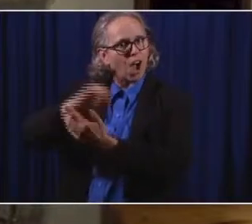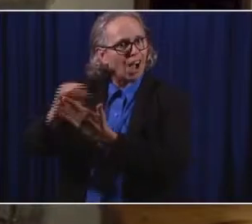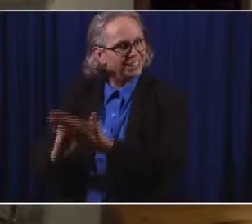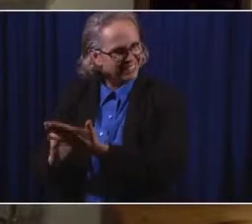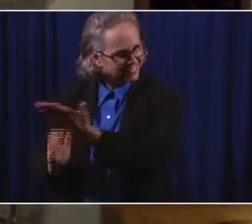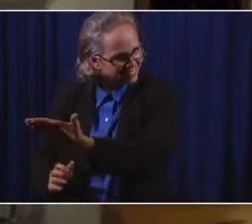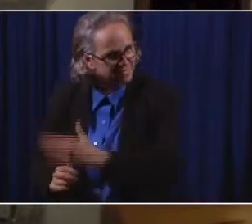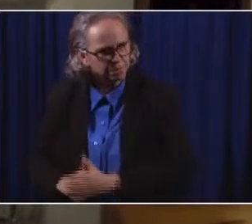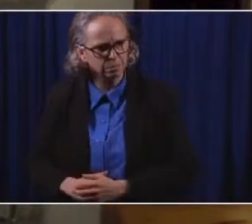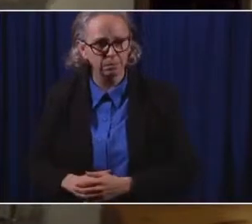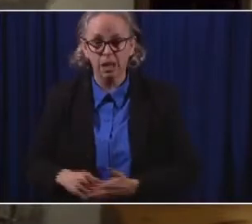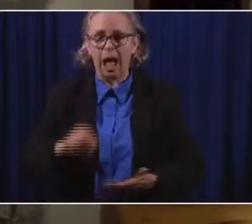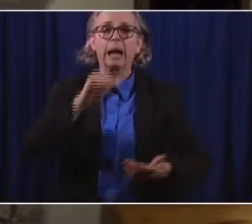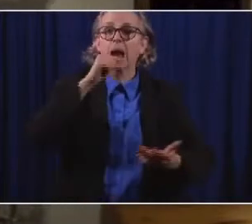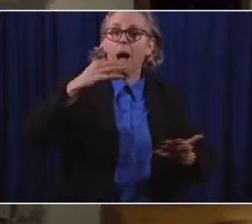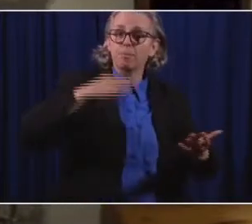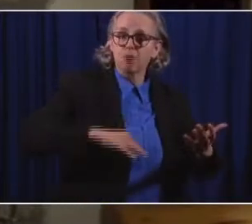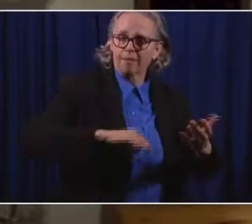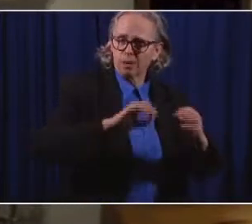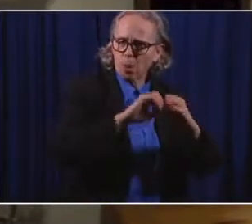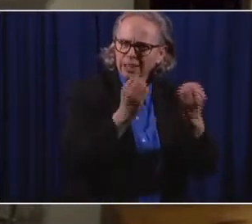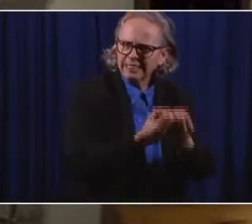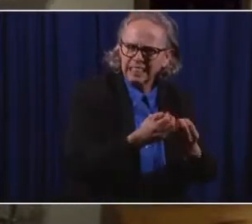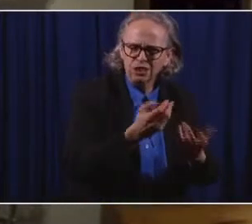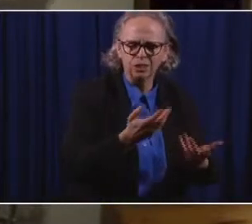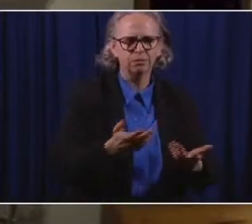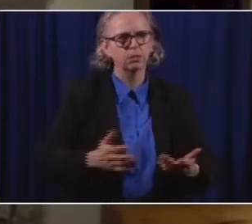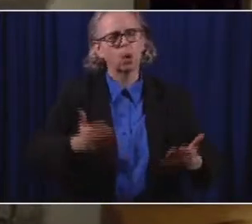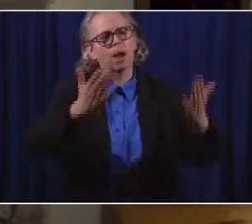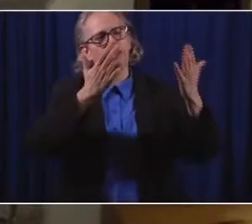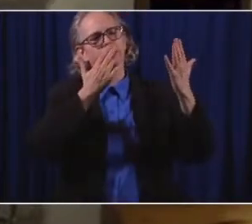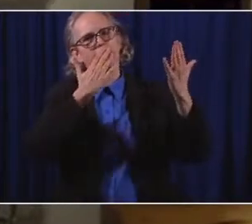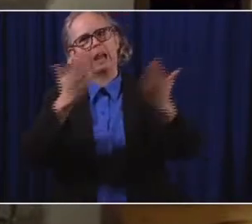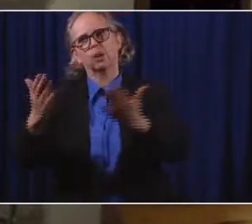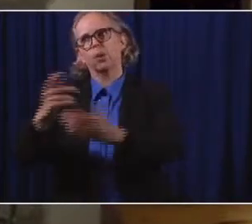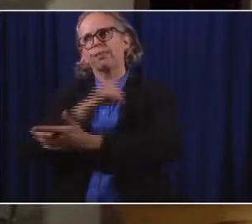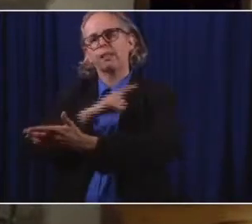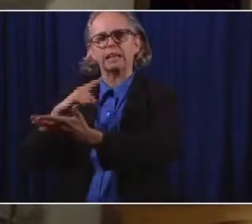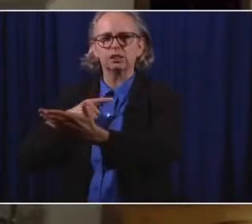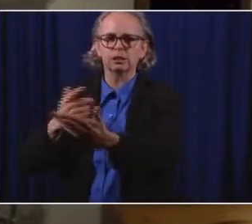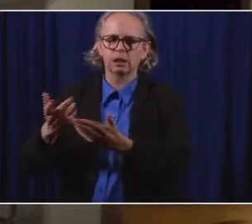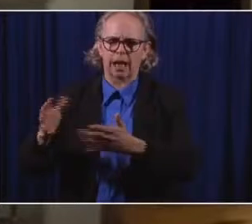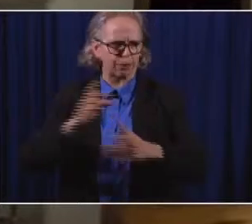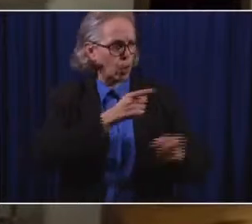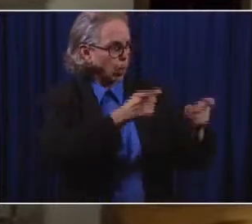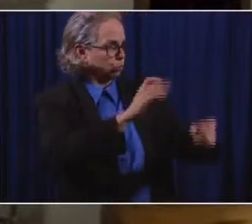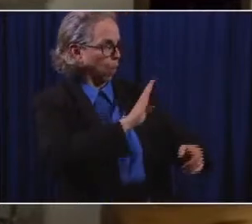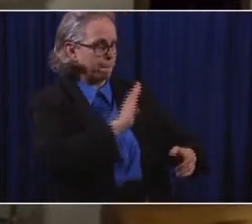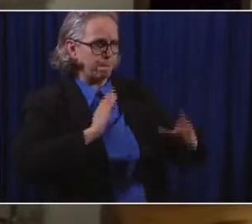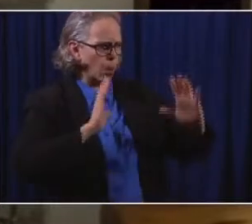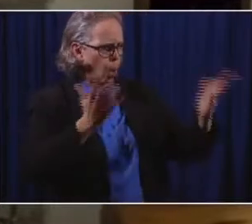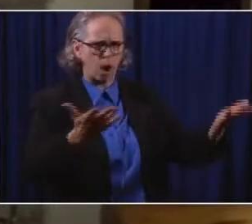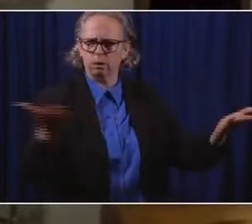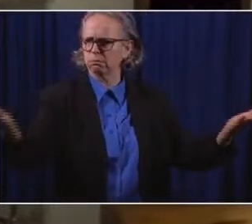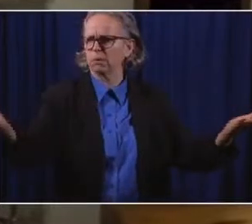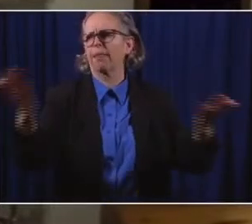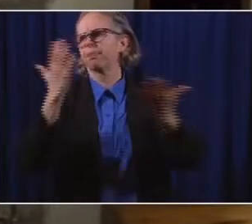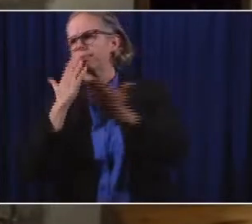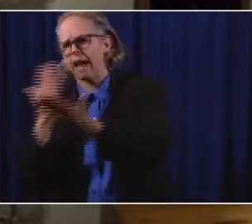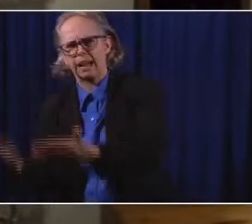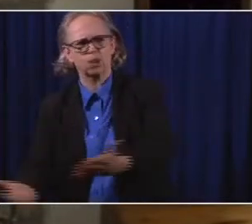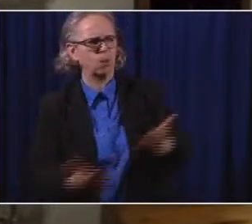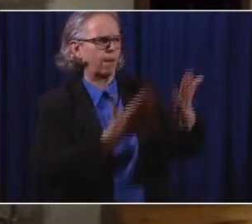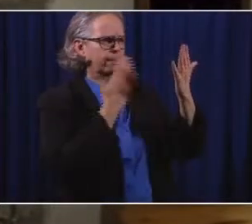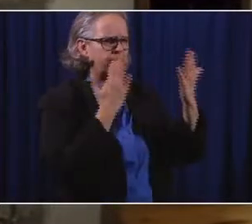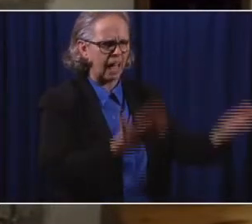of $25 million. Again, I thank them, all the members of the Controlling Board, for getting this approved. It will do a lot